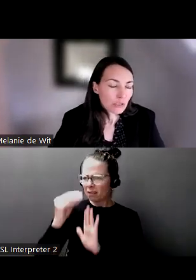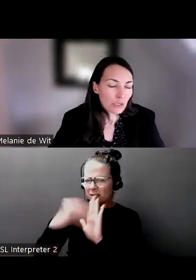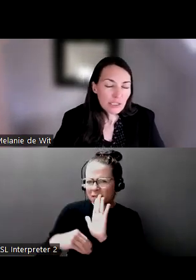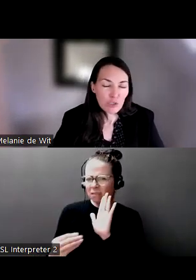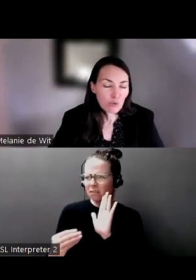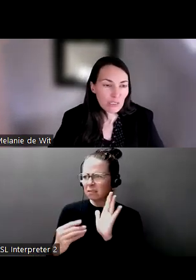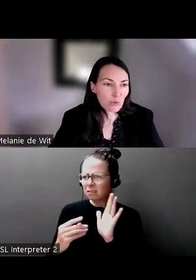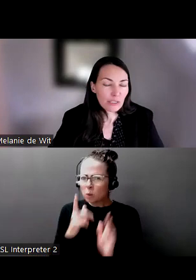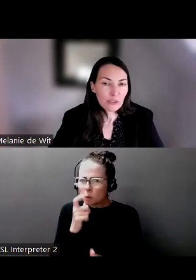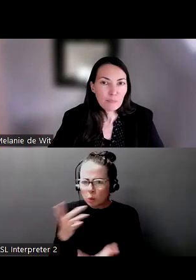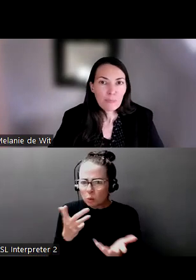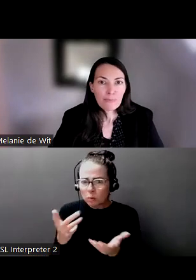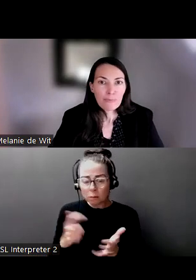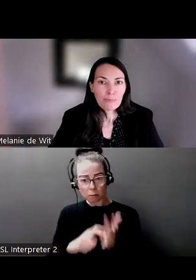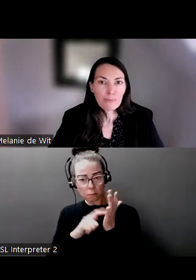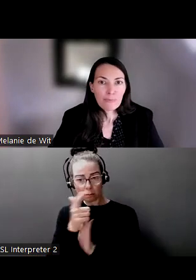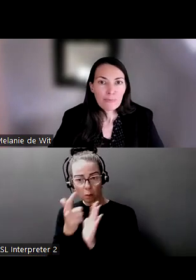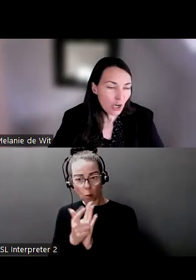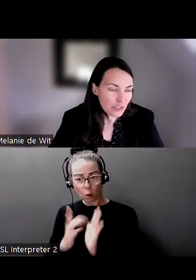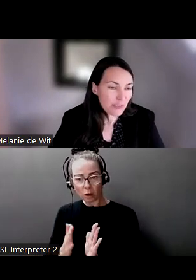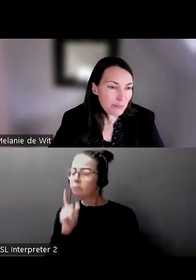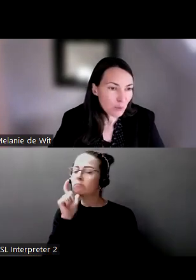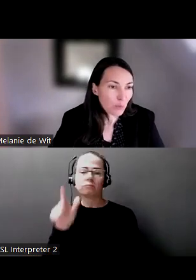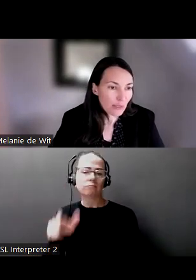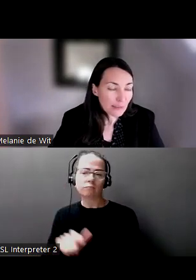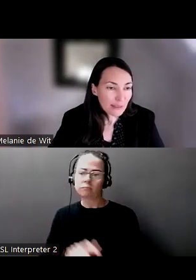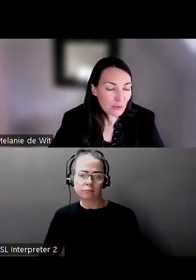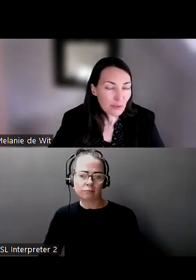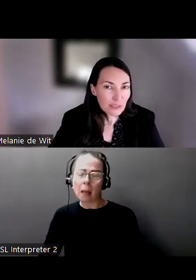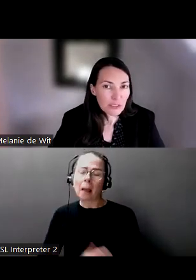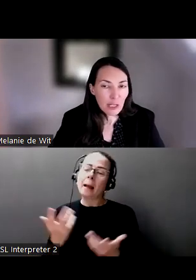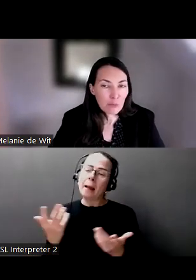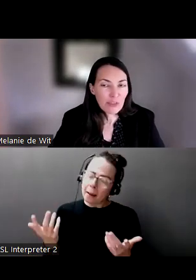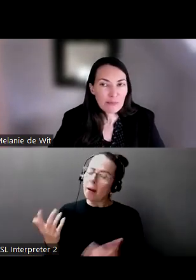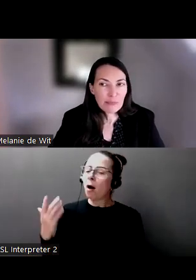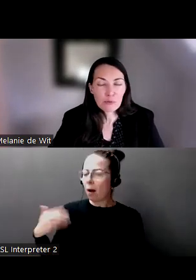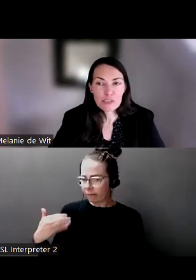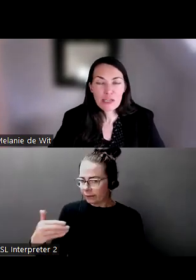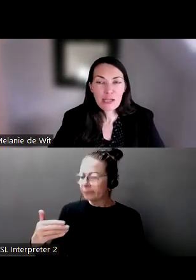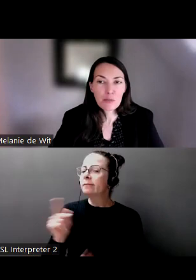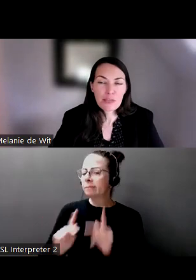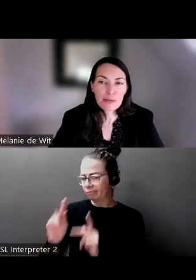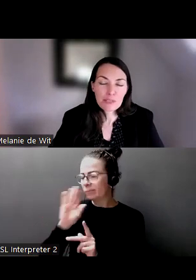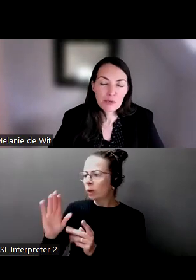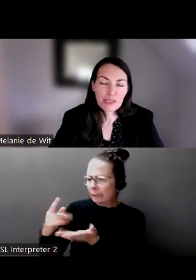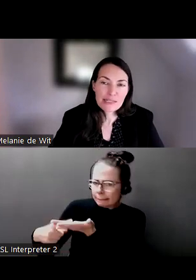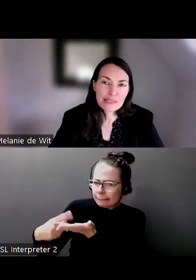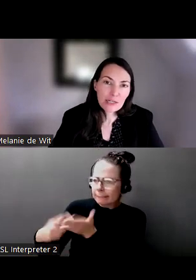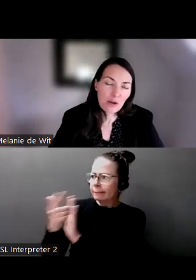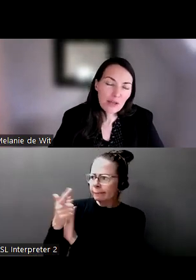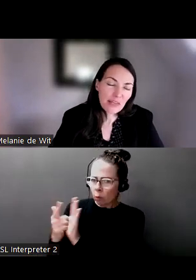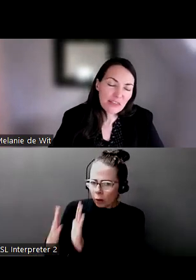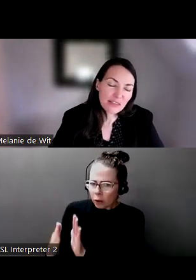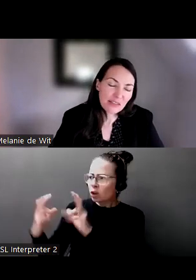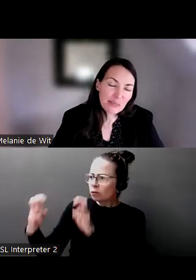No, you don't need a lawyer. But people will get a lawyer to help them, and to help them, you know, in case